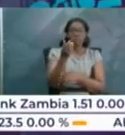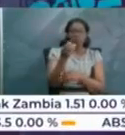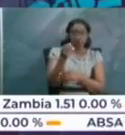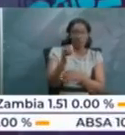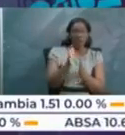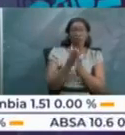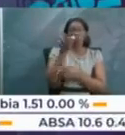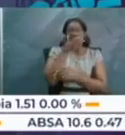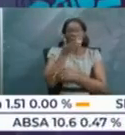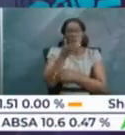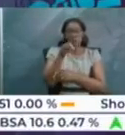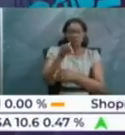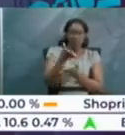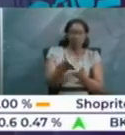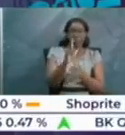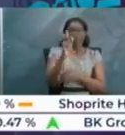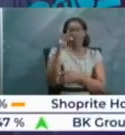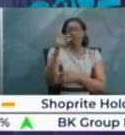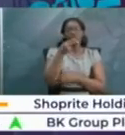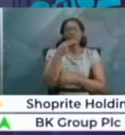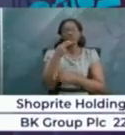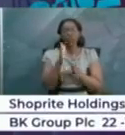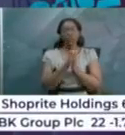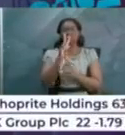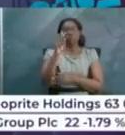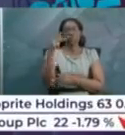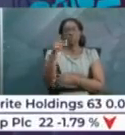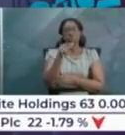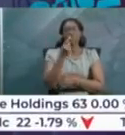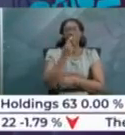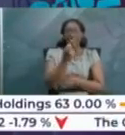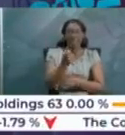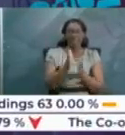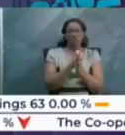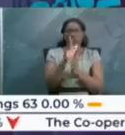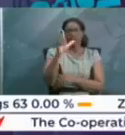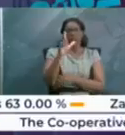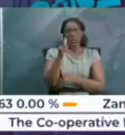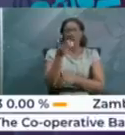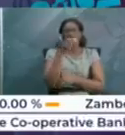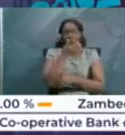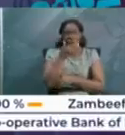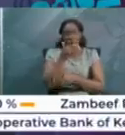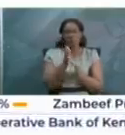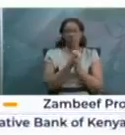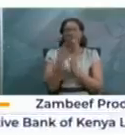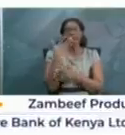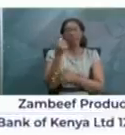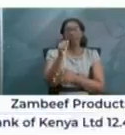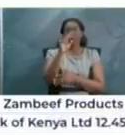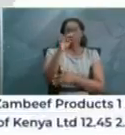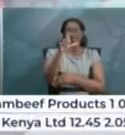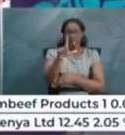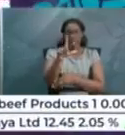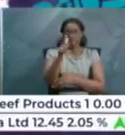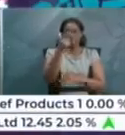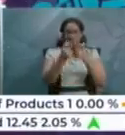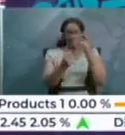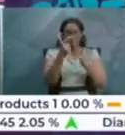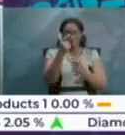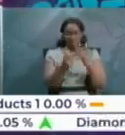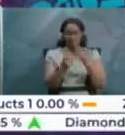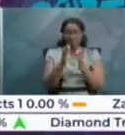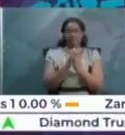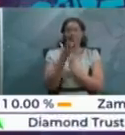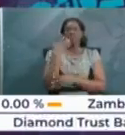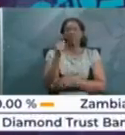porridge flour, 1 kg of sugar, 2 kg of rice, 1 liter of cooking oil, 500 milliliters of milk, 500 grams